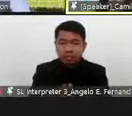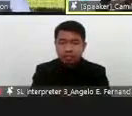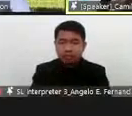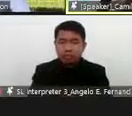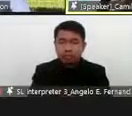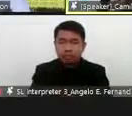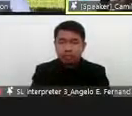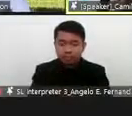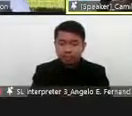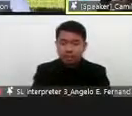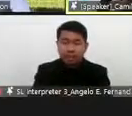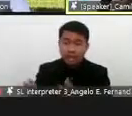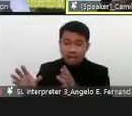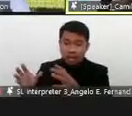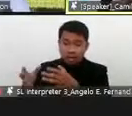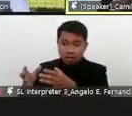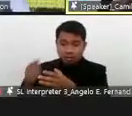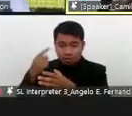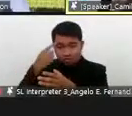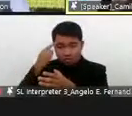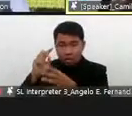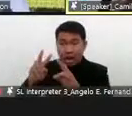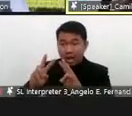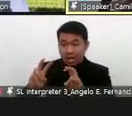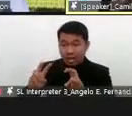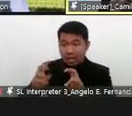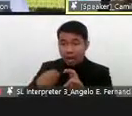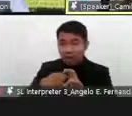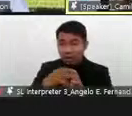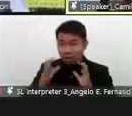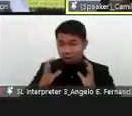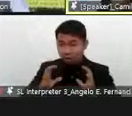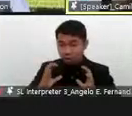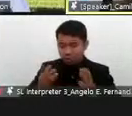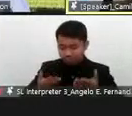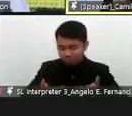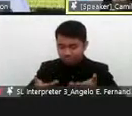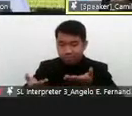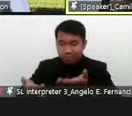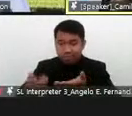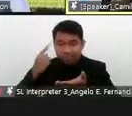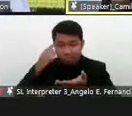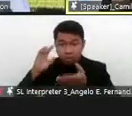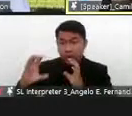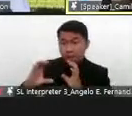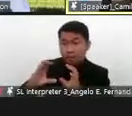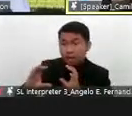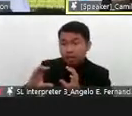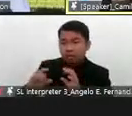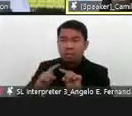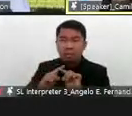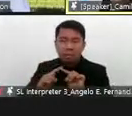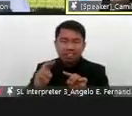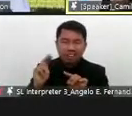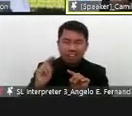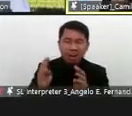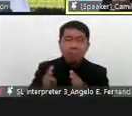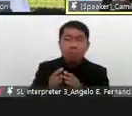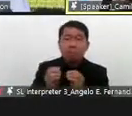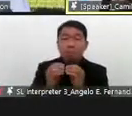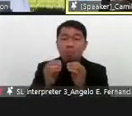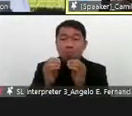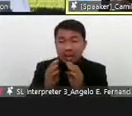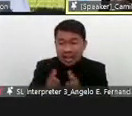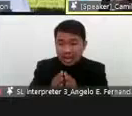an institution to analyze the textiles, the two fragments, but they need a large sample, A4